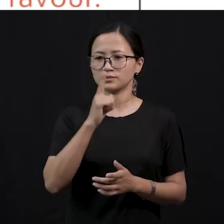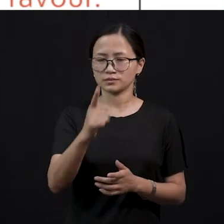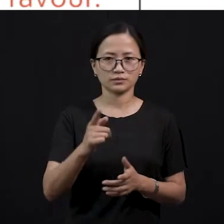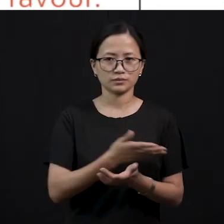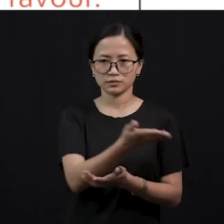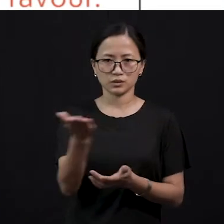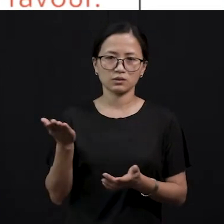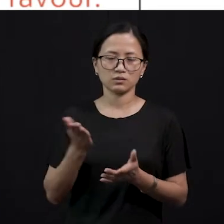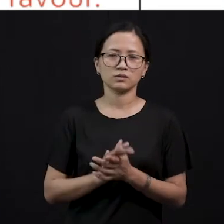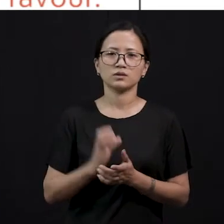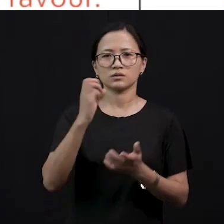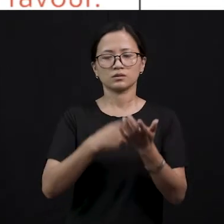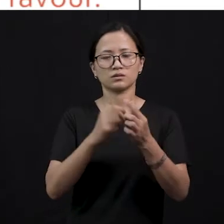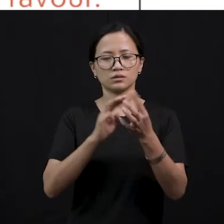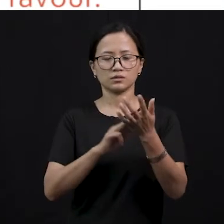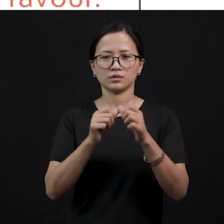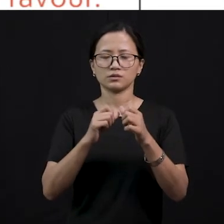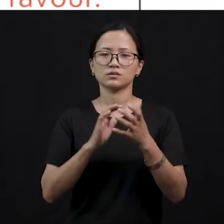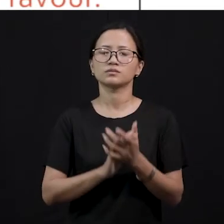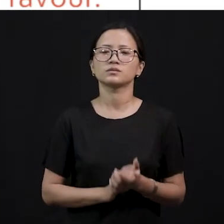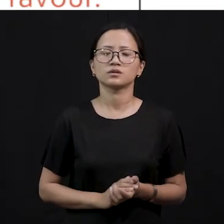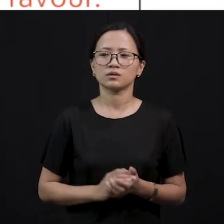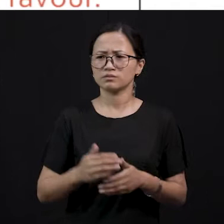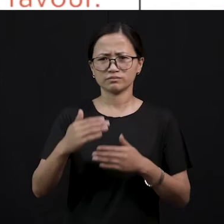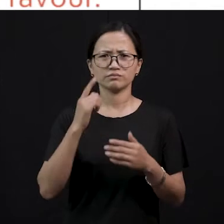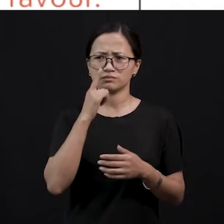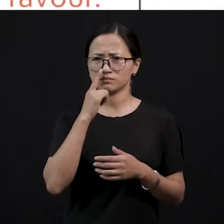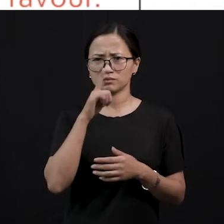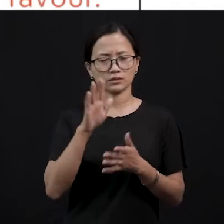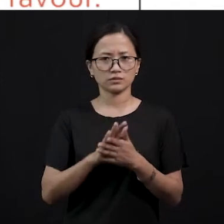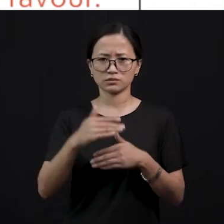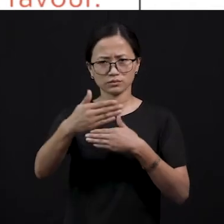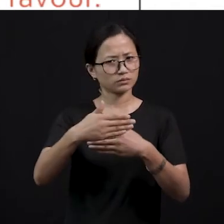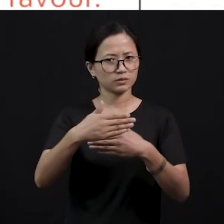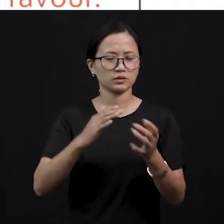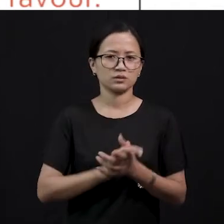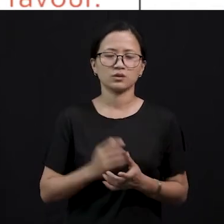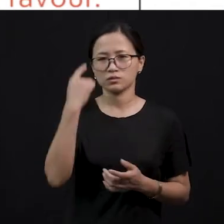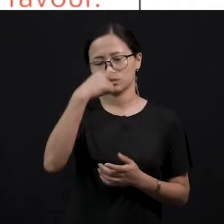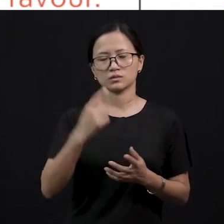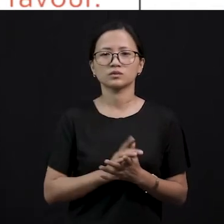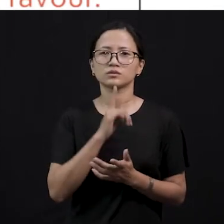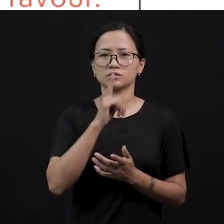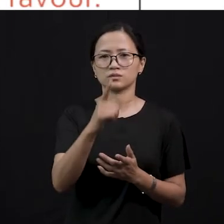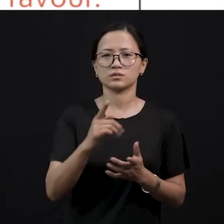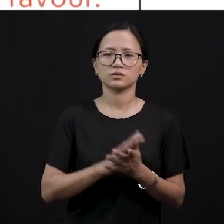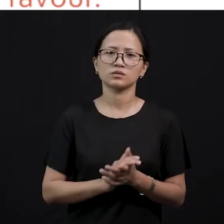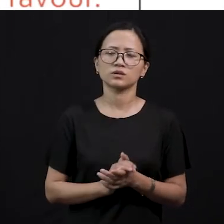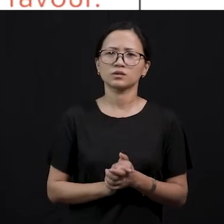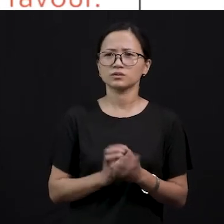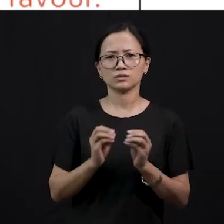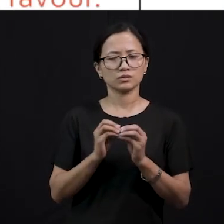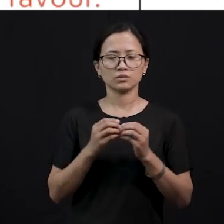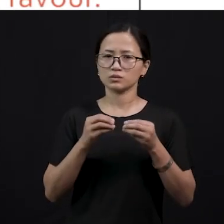Somewhere a crime took place. Maybe it was in your mother's neighborhood and you have no idea. So who's going to inform you? You switch on the TV,